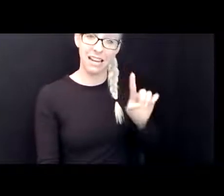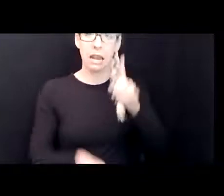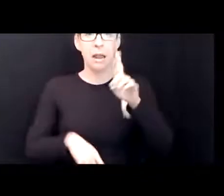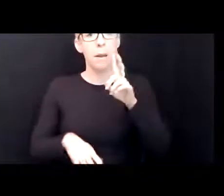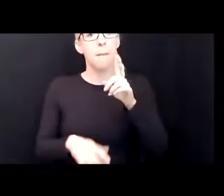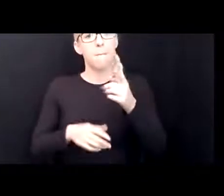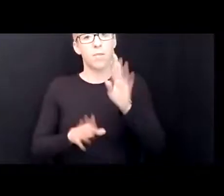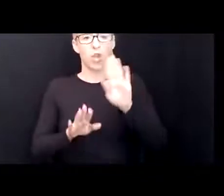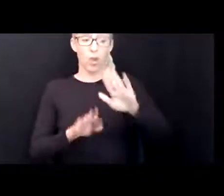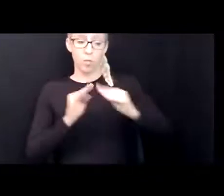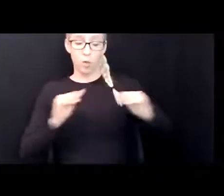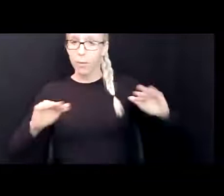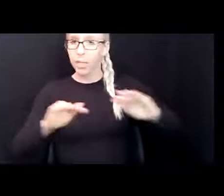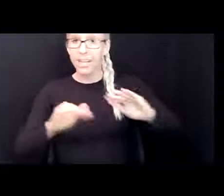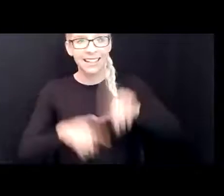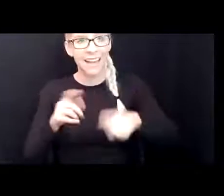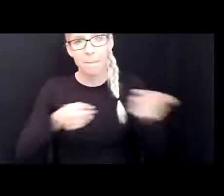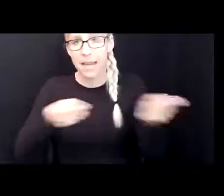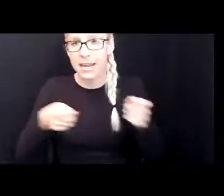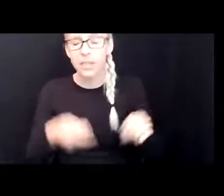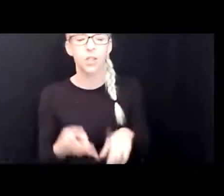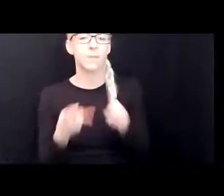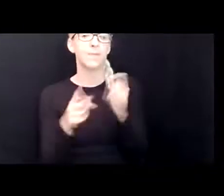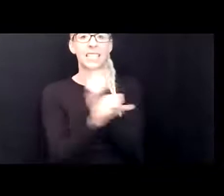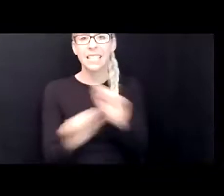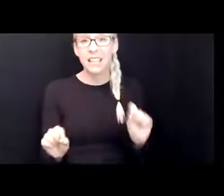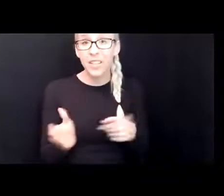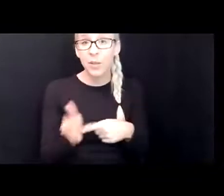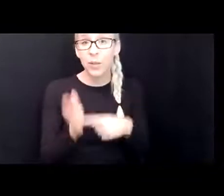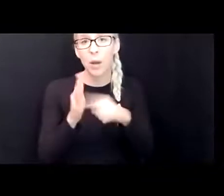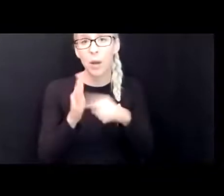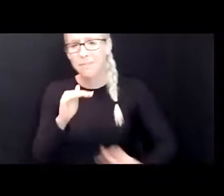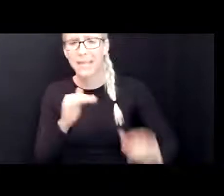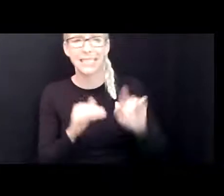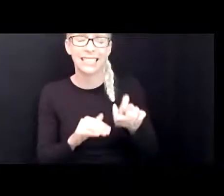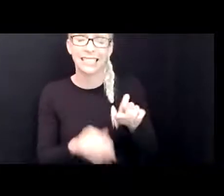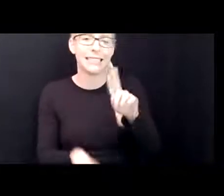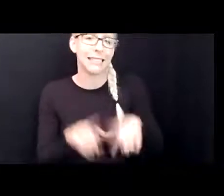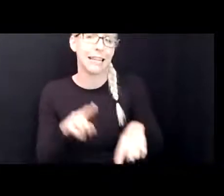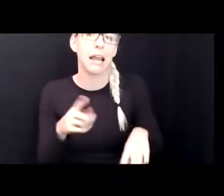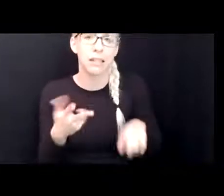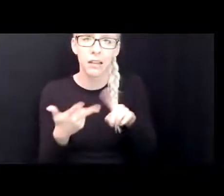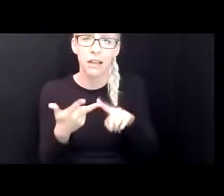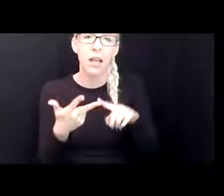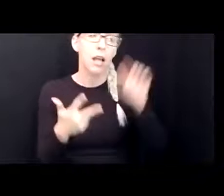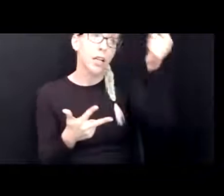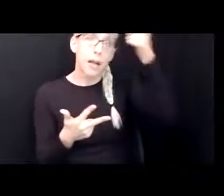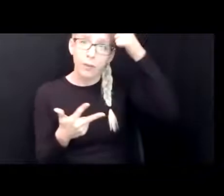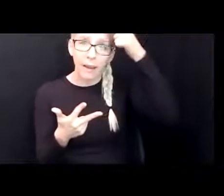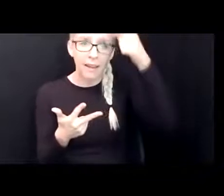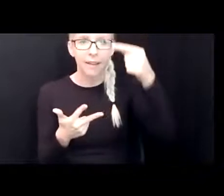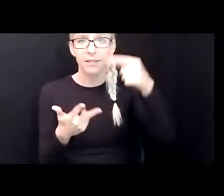can't meet their basic safety requirements. So again, managing those government benefits, managing bank